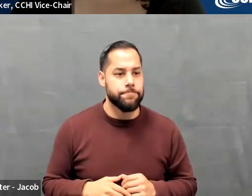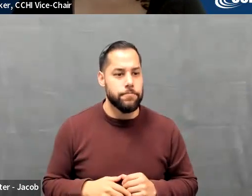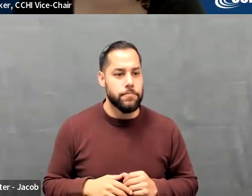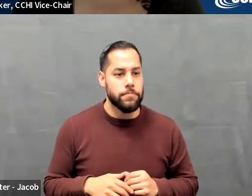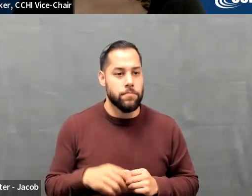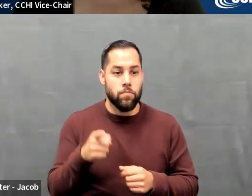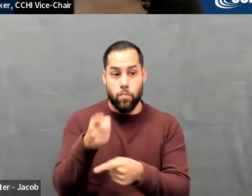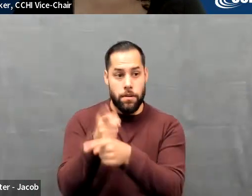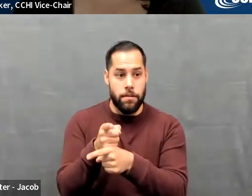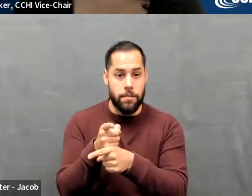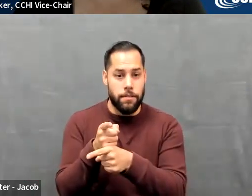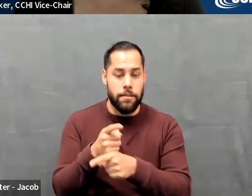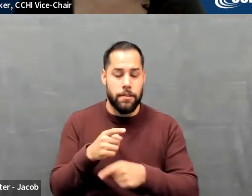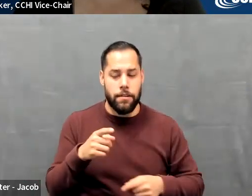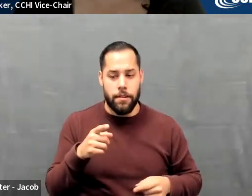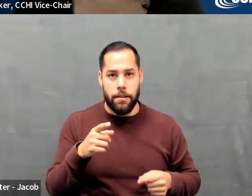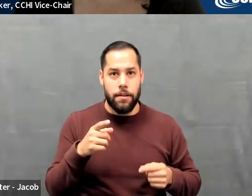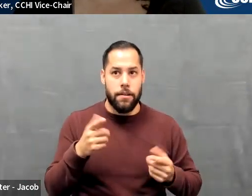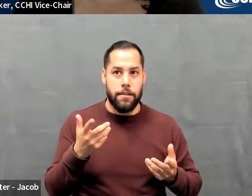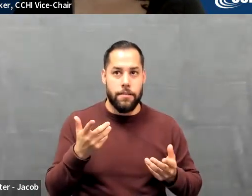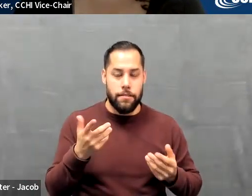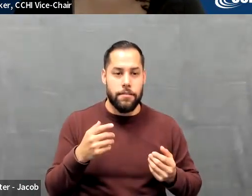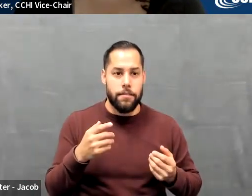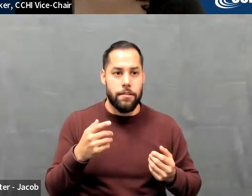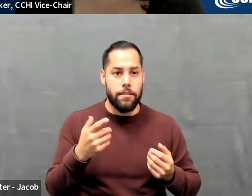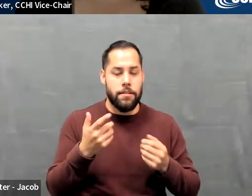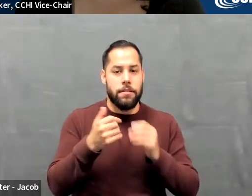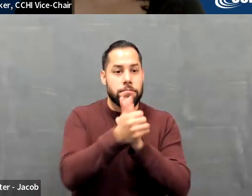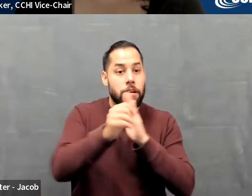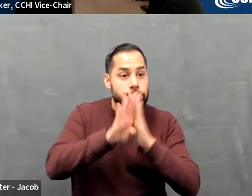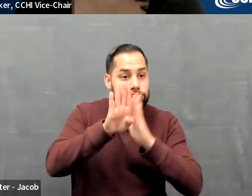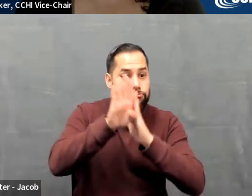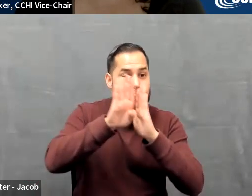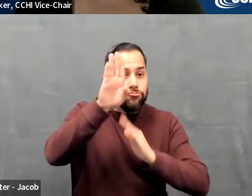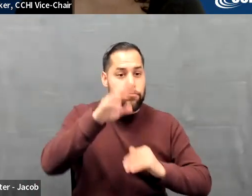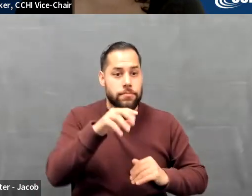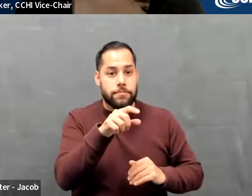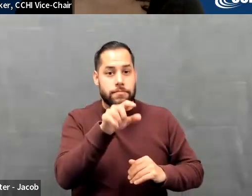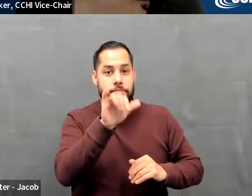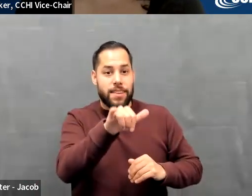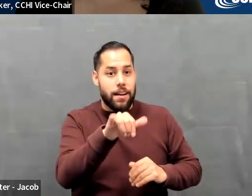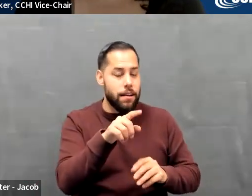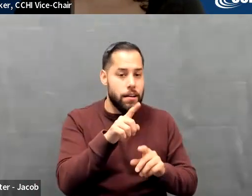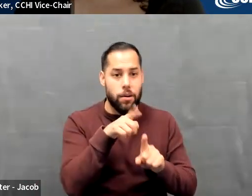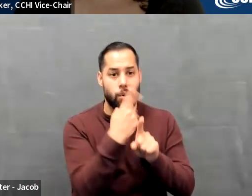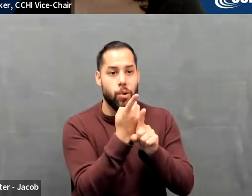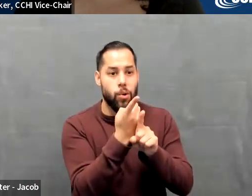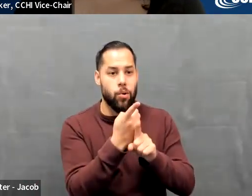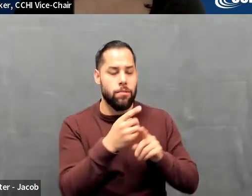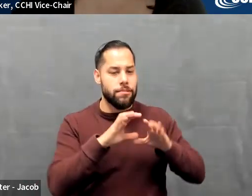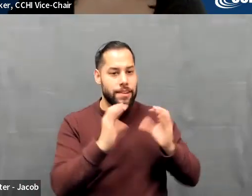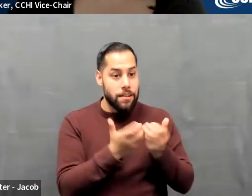you're absolutely right that building skills is not something that can only happen in the